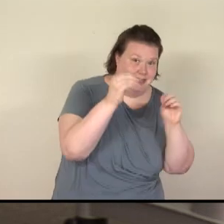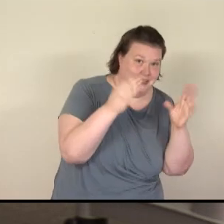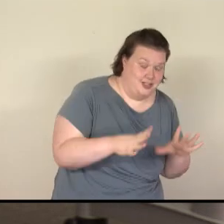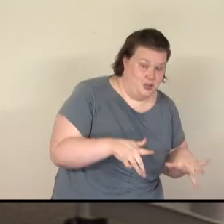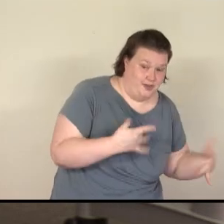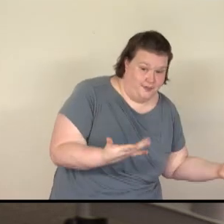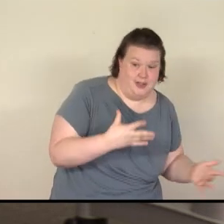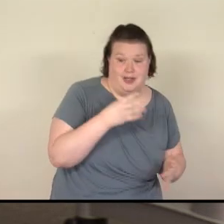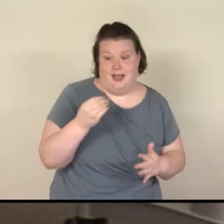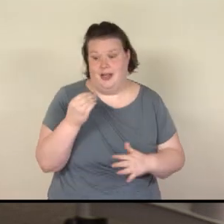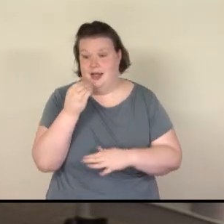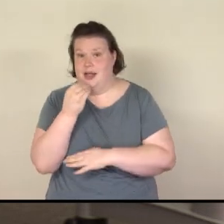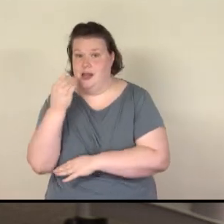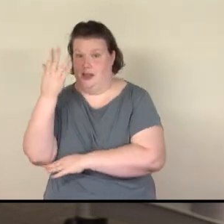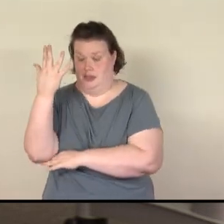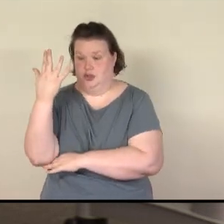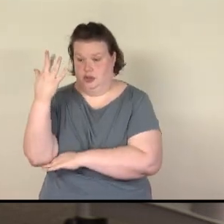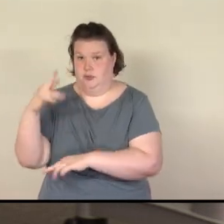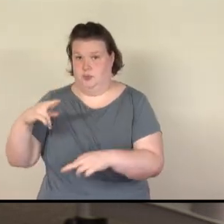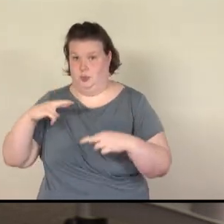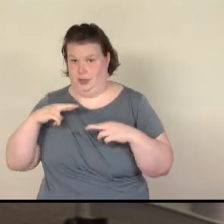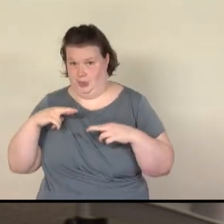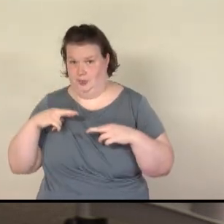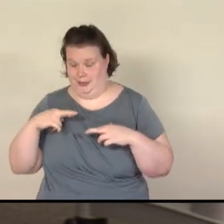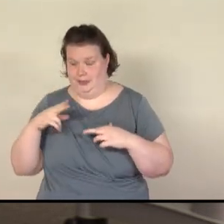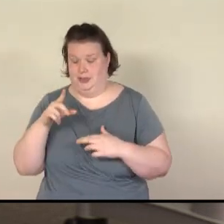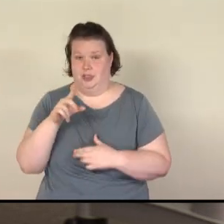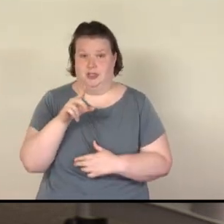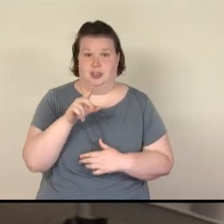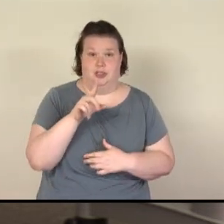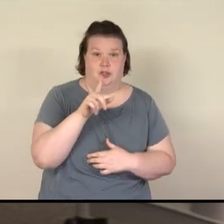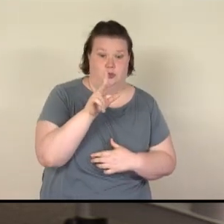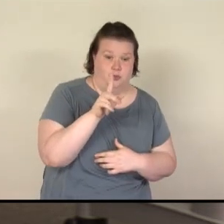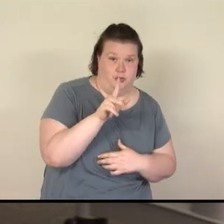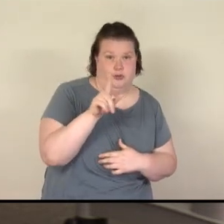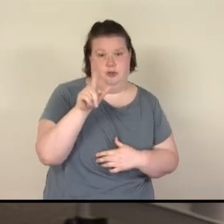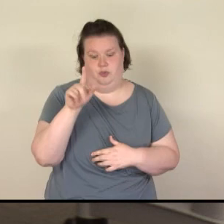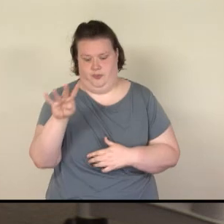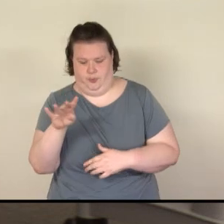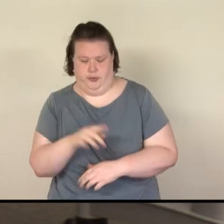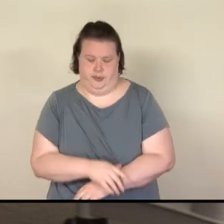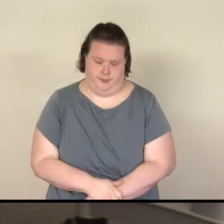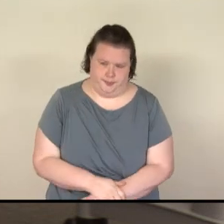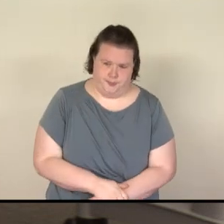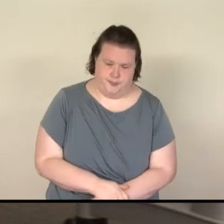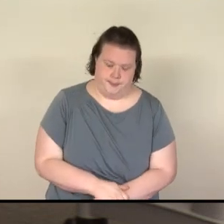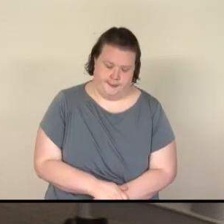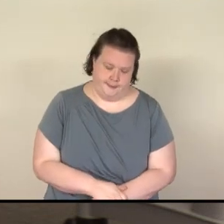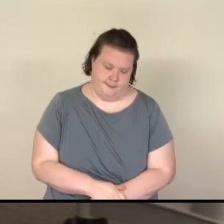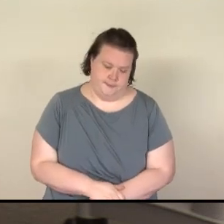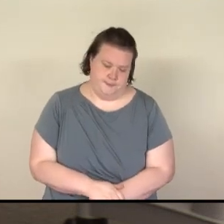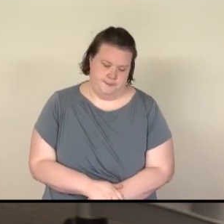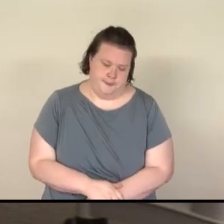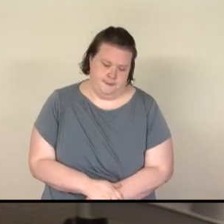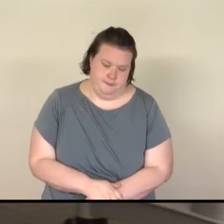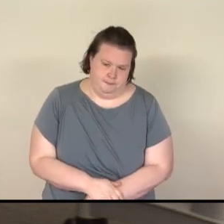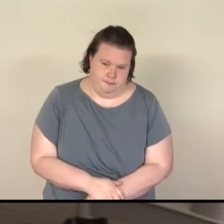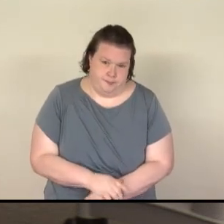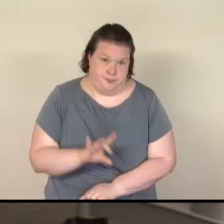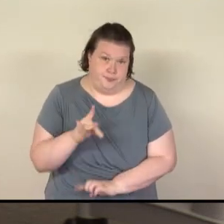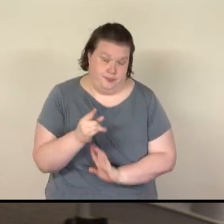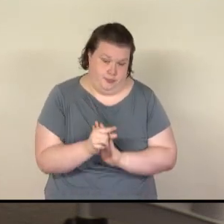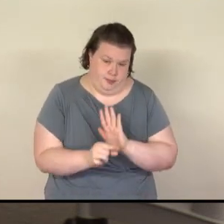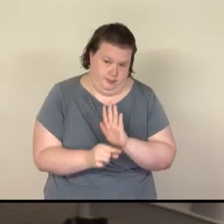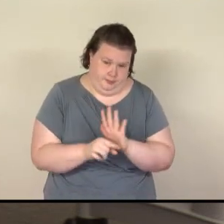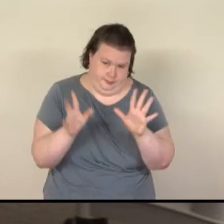May 23rd and 24th, so make sure you take a look in your mail for those. We've also rescheduled the 8th